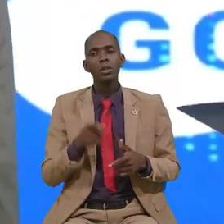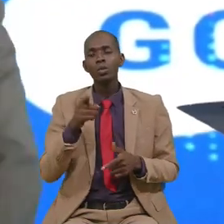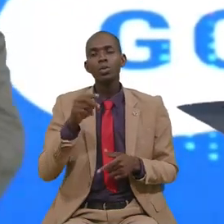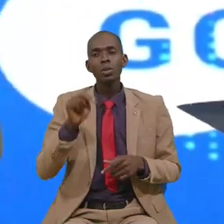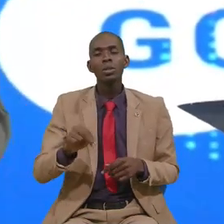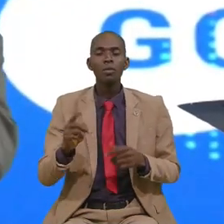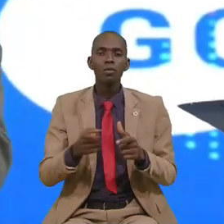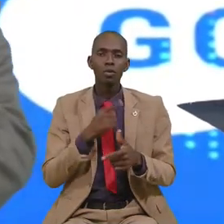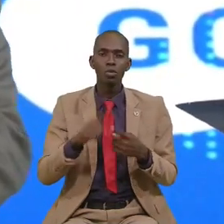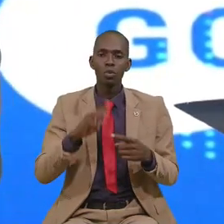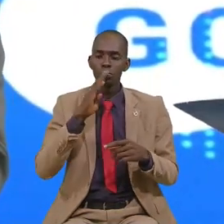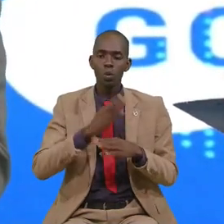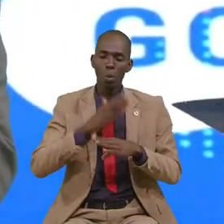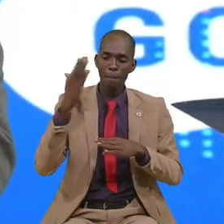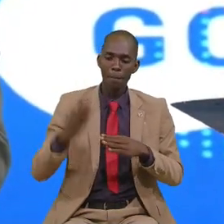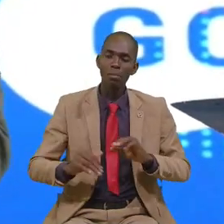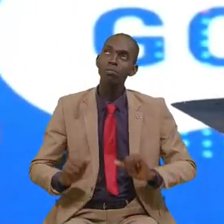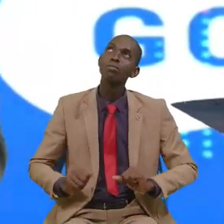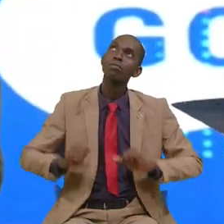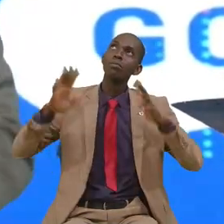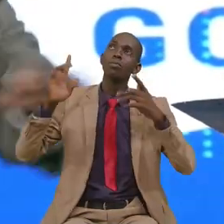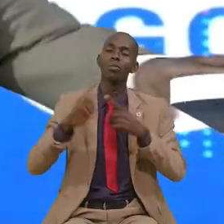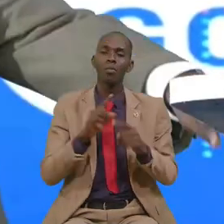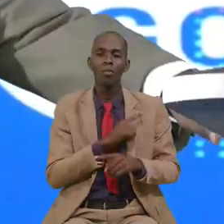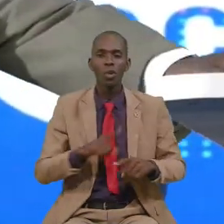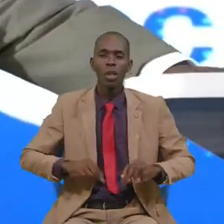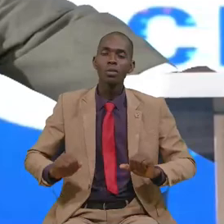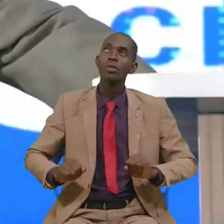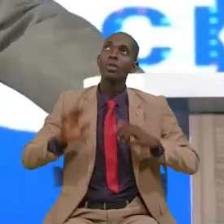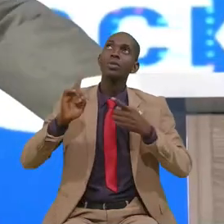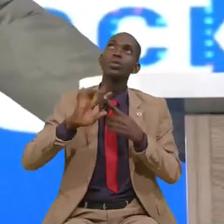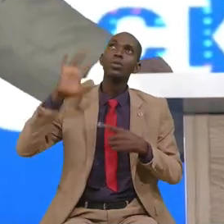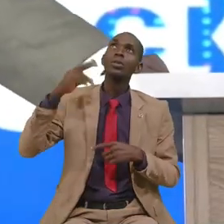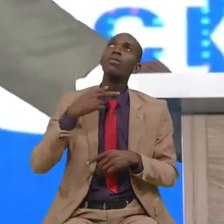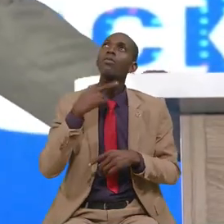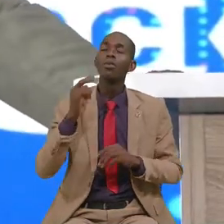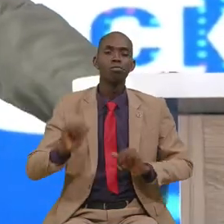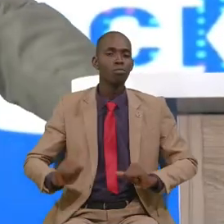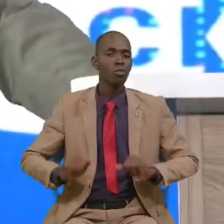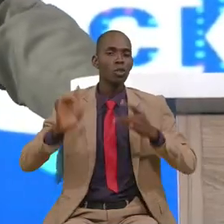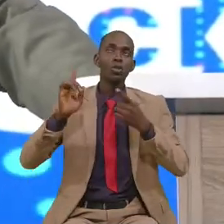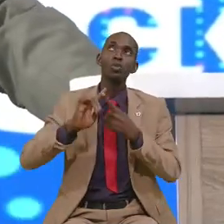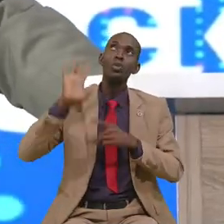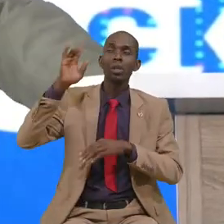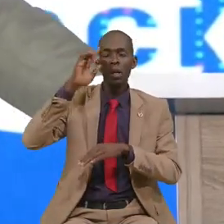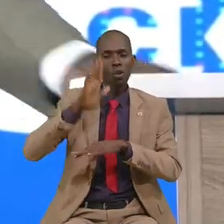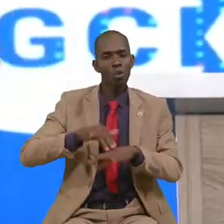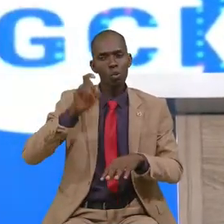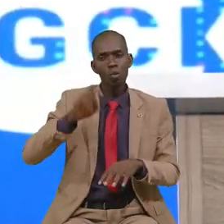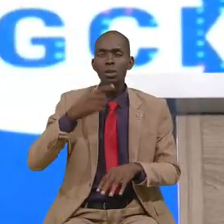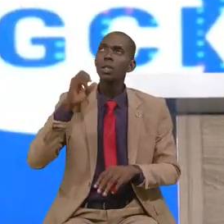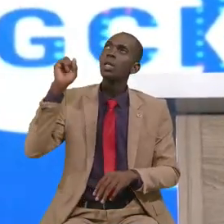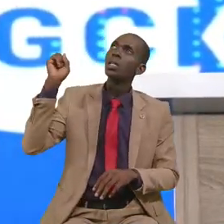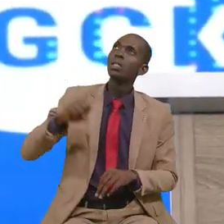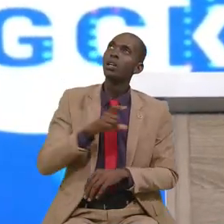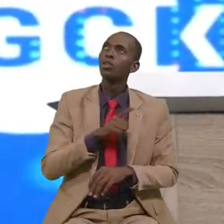the Lord, yielded to his voice and yielded to his calling. You have to say yes, Lord, from the depth